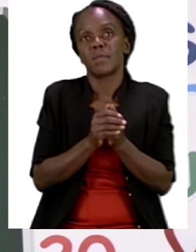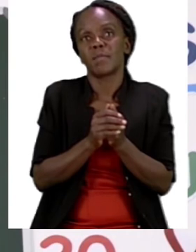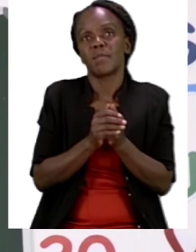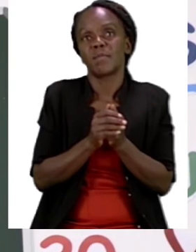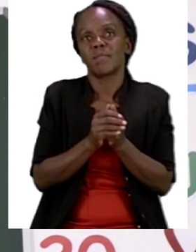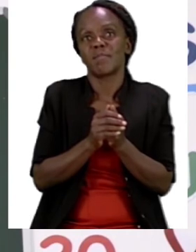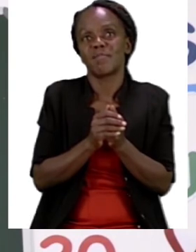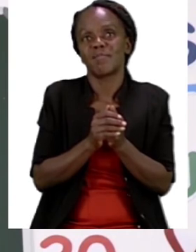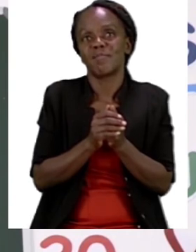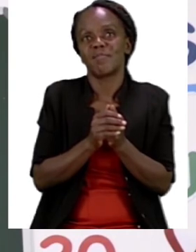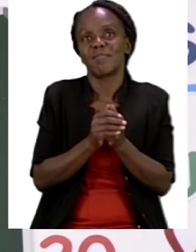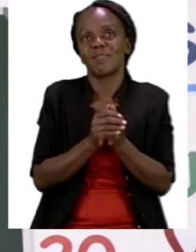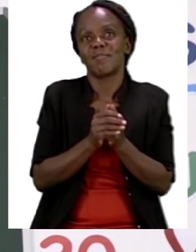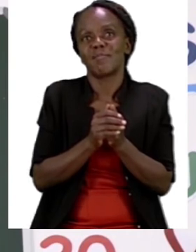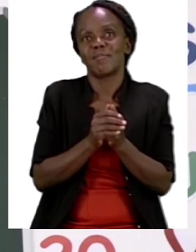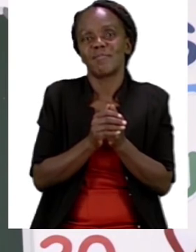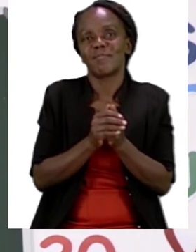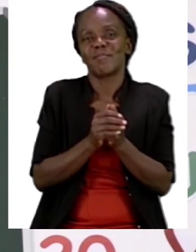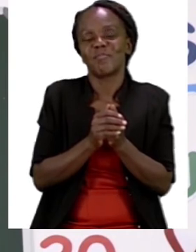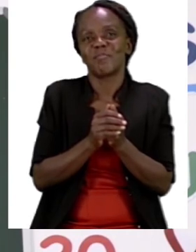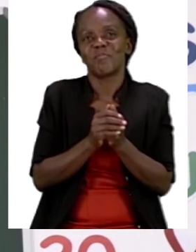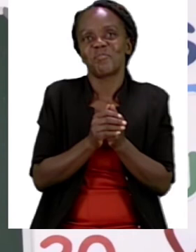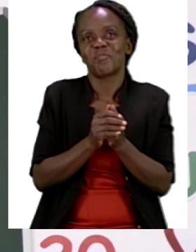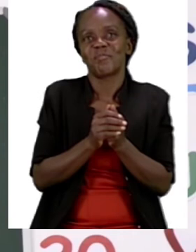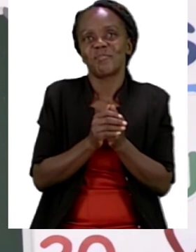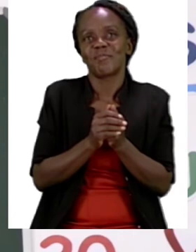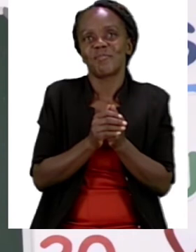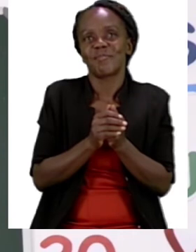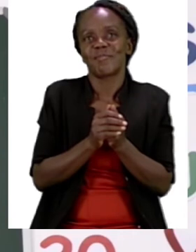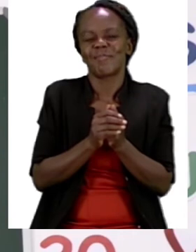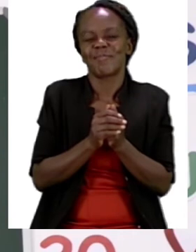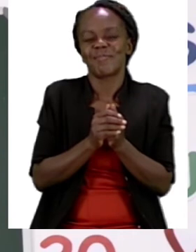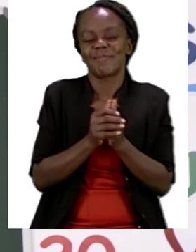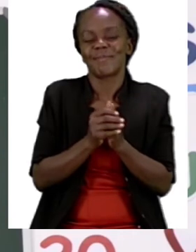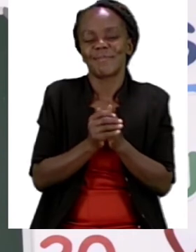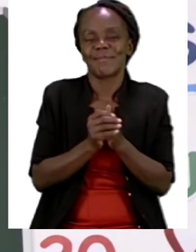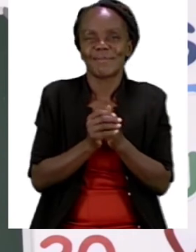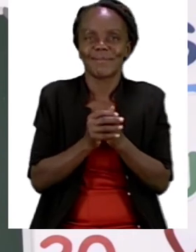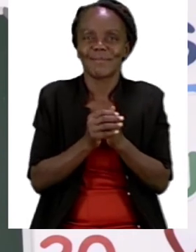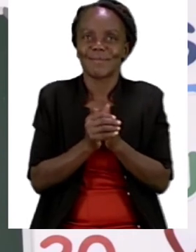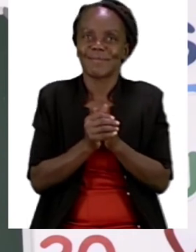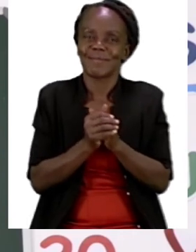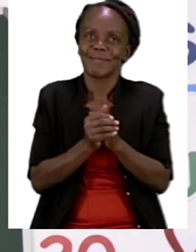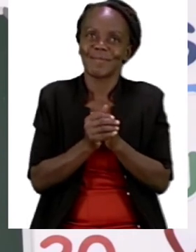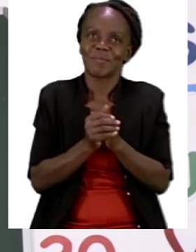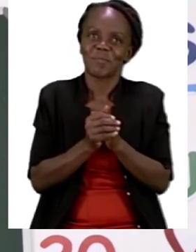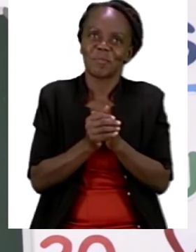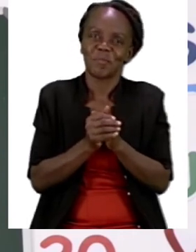hair. I'm going to go over it again so that it can be nice and straight.